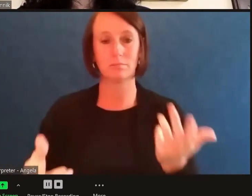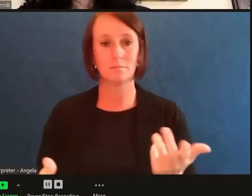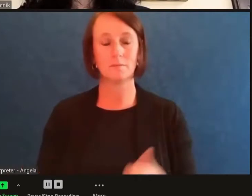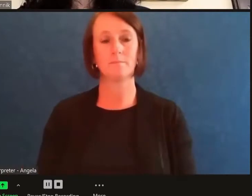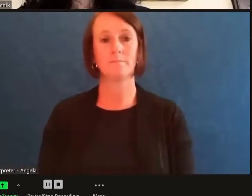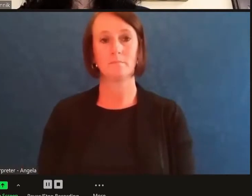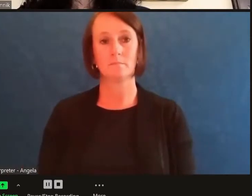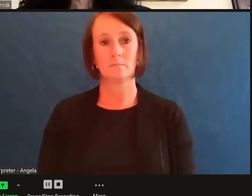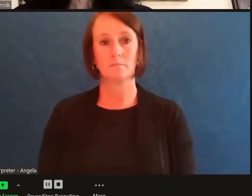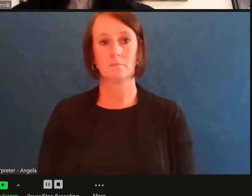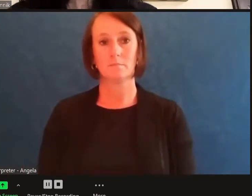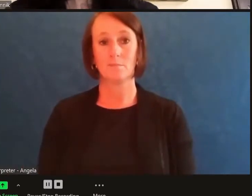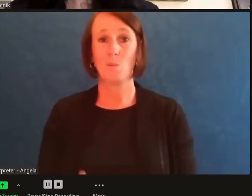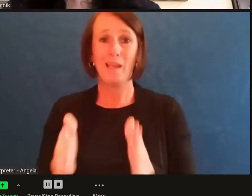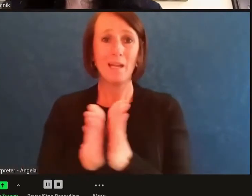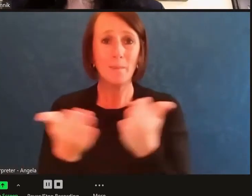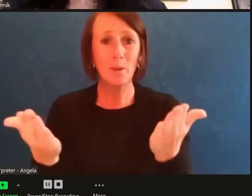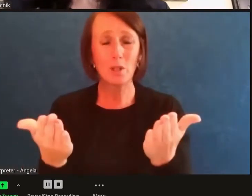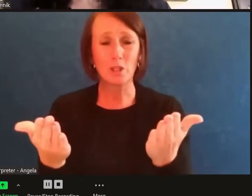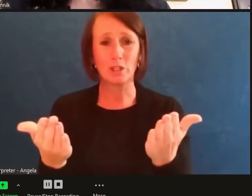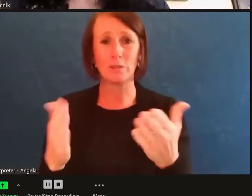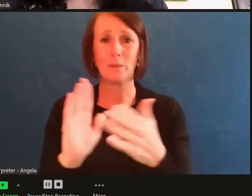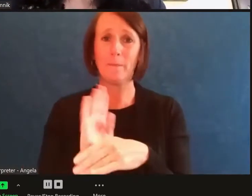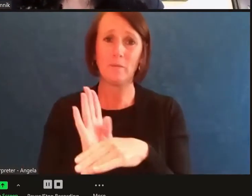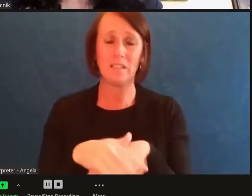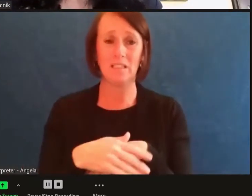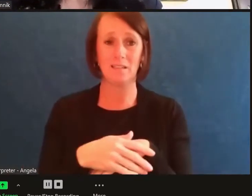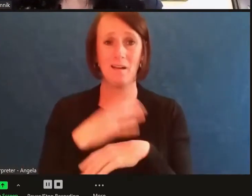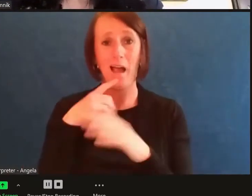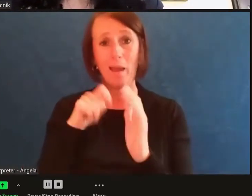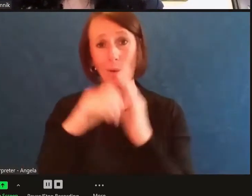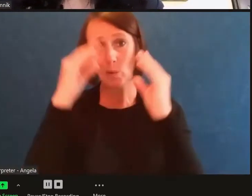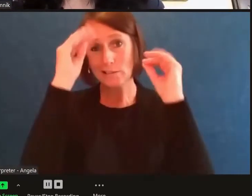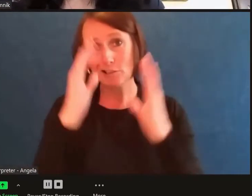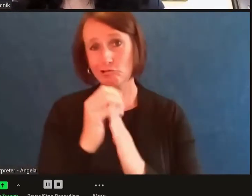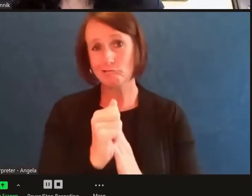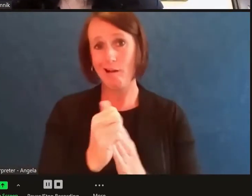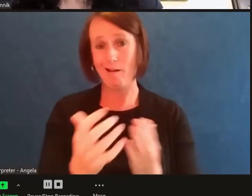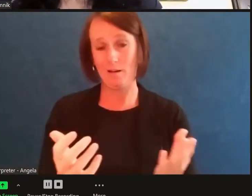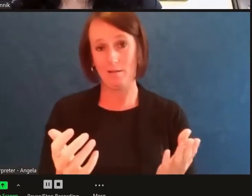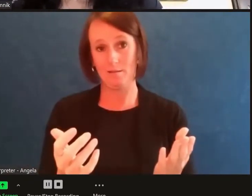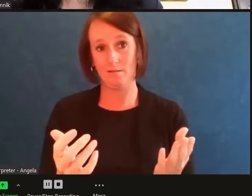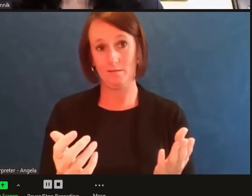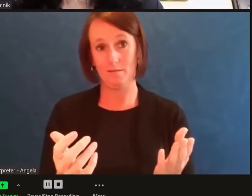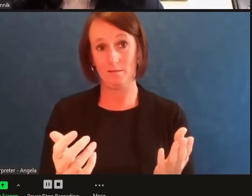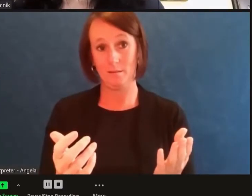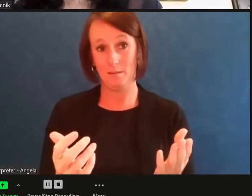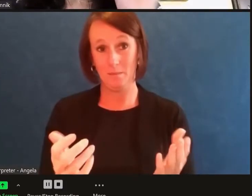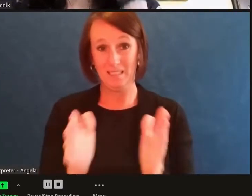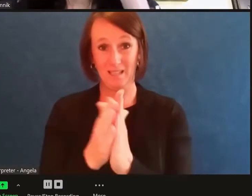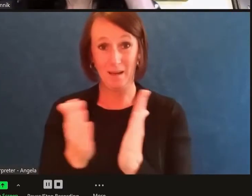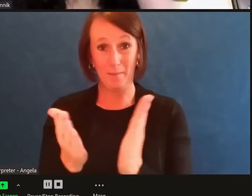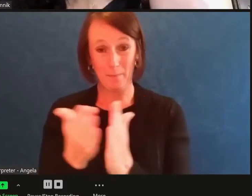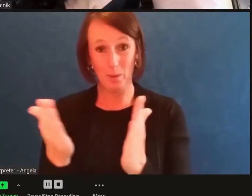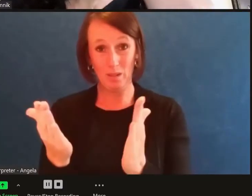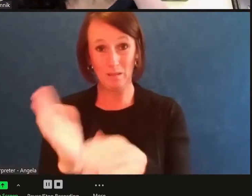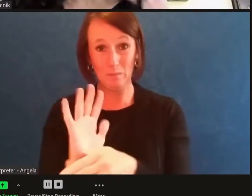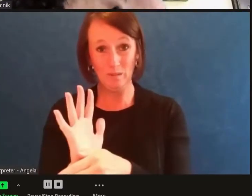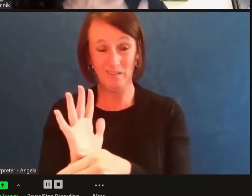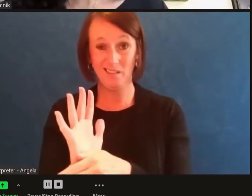friend of mine did that. I wrote a teacher's guide. Usually a book trailer takes like 8 weeks to